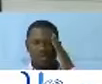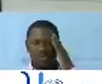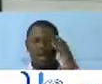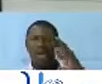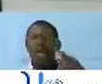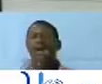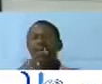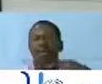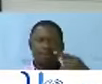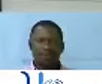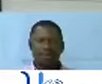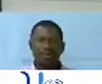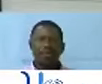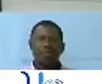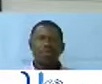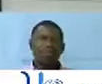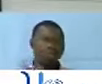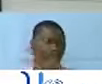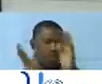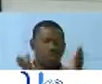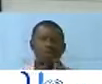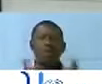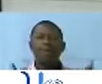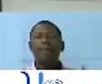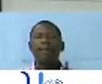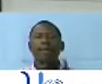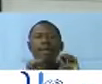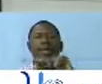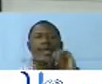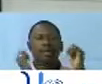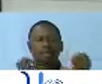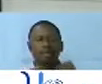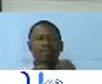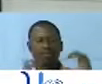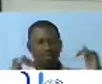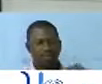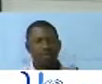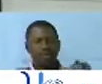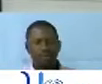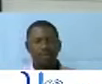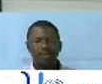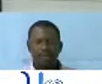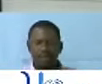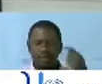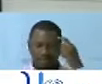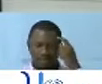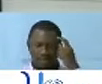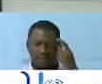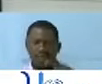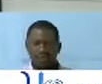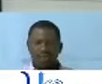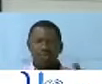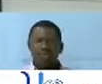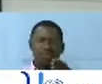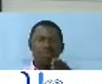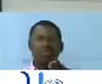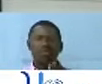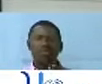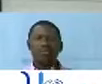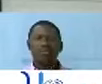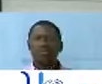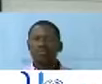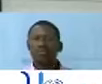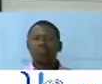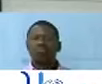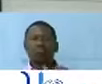subsequently we met as an executive and decided that we are going to boycott the courts, I